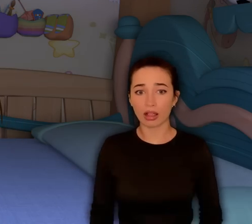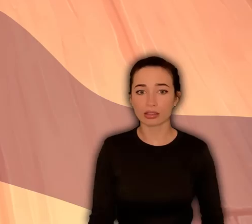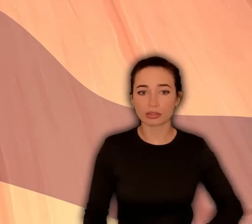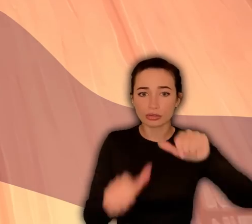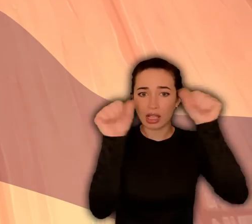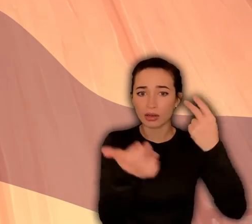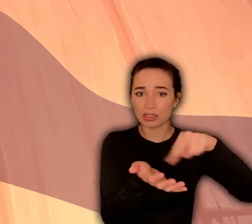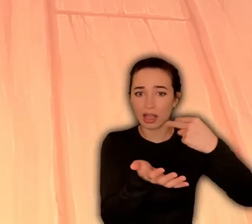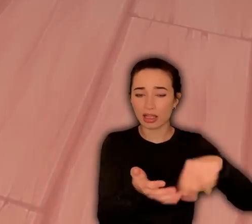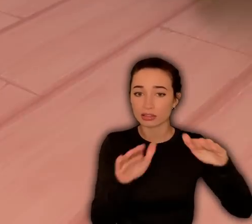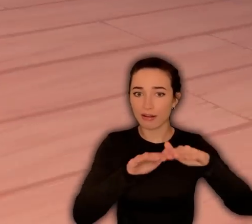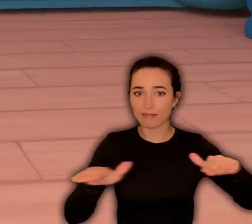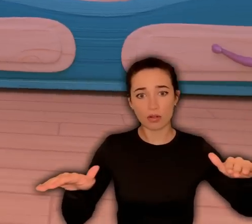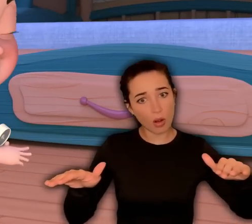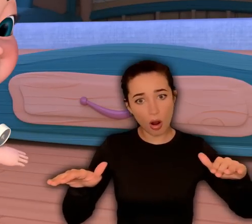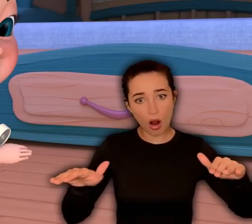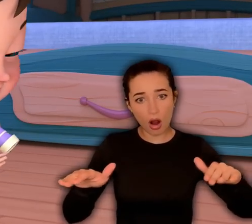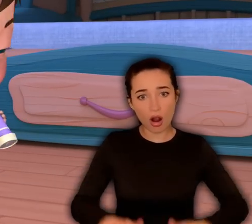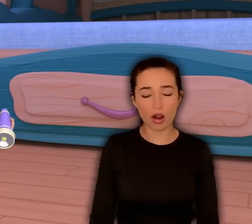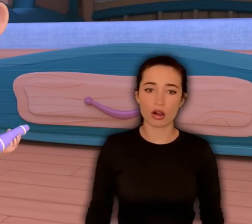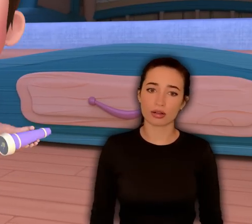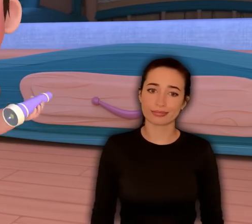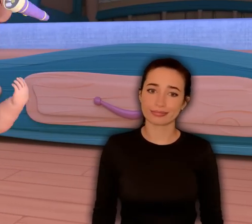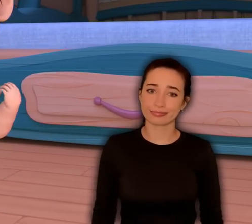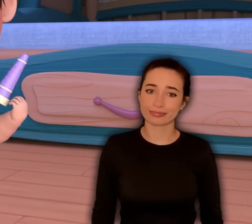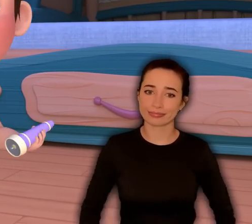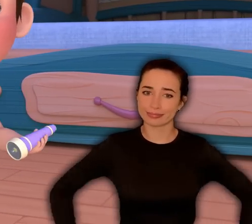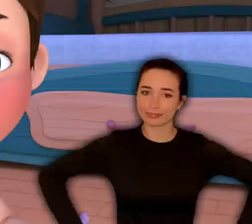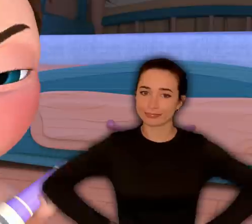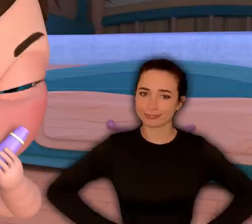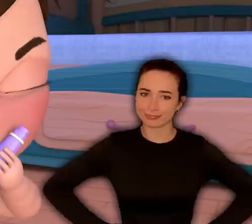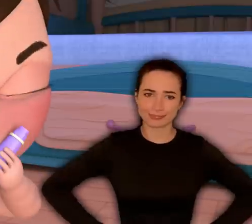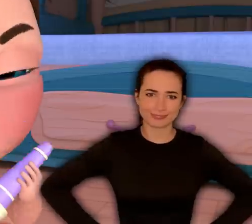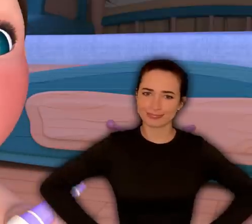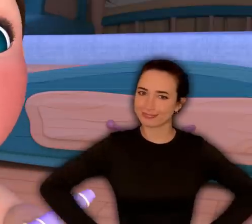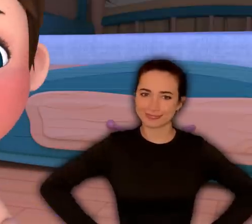a bright Shadows are dancing on the floor